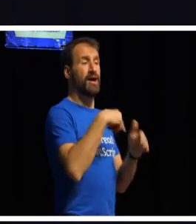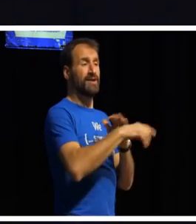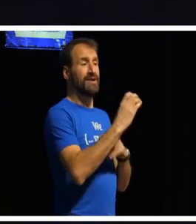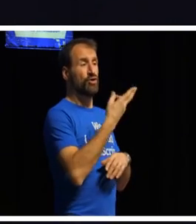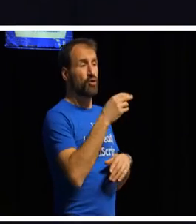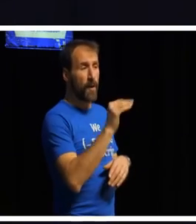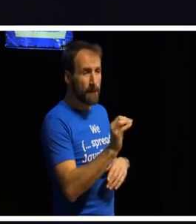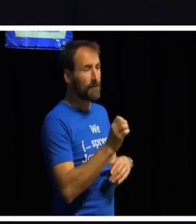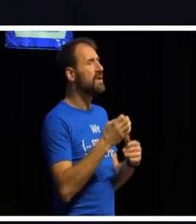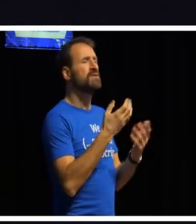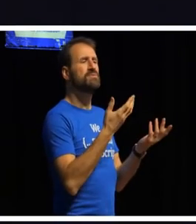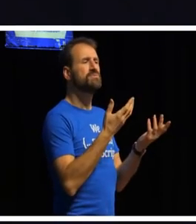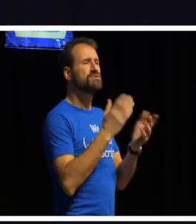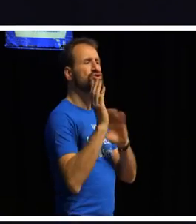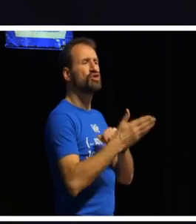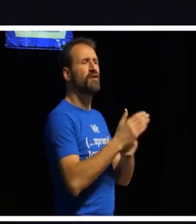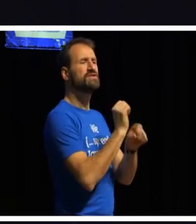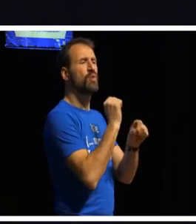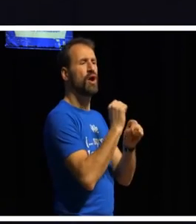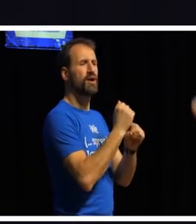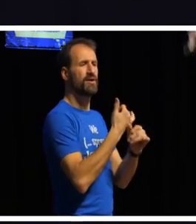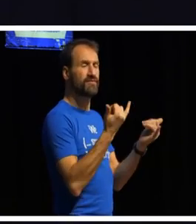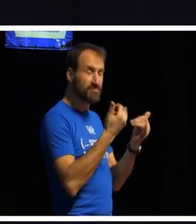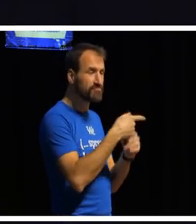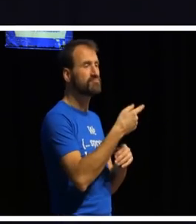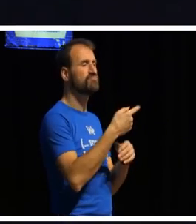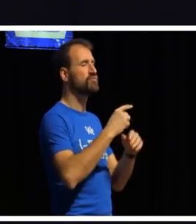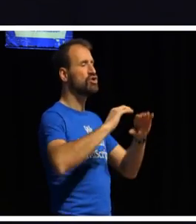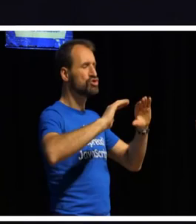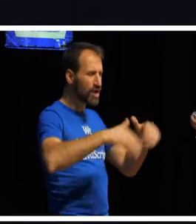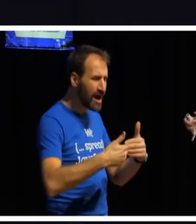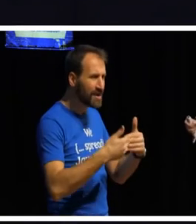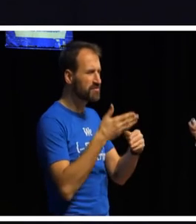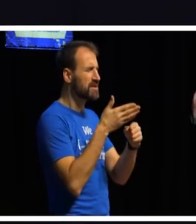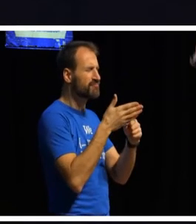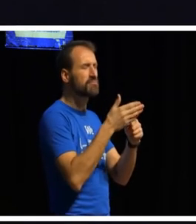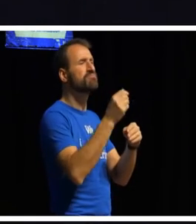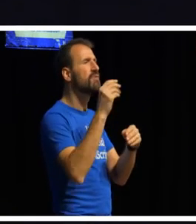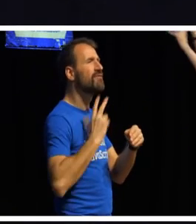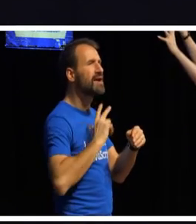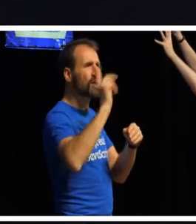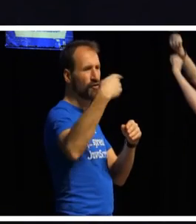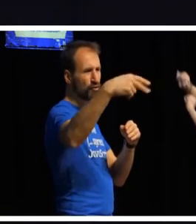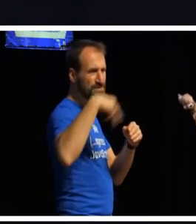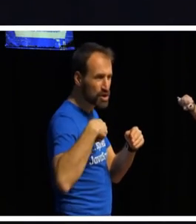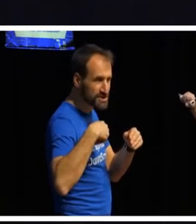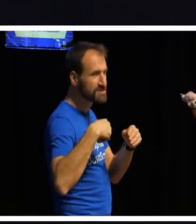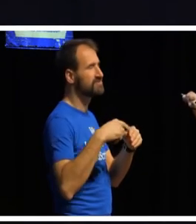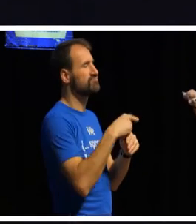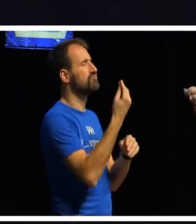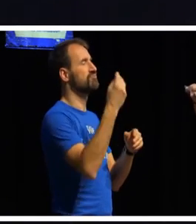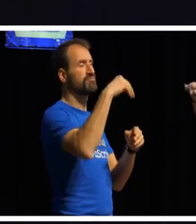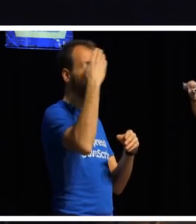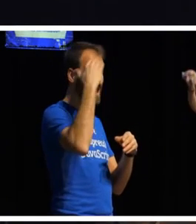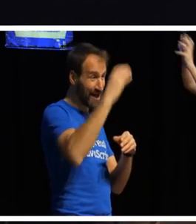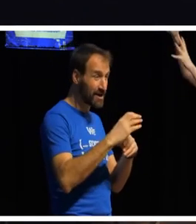fetch event, you can get like the start, the middle, and the end of the response. So I'm getting the header there from the cache, and then I'm fetching the content